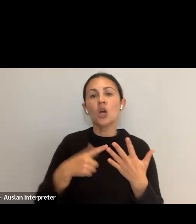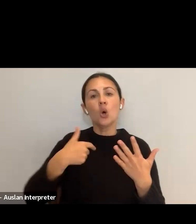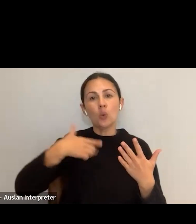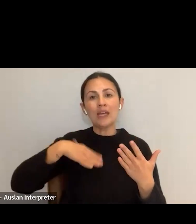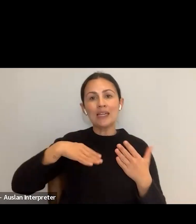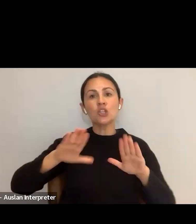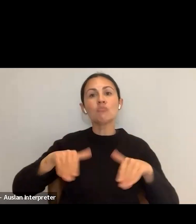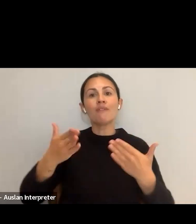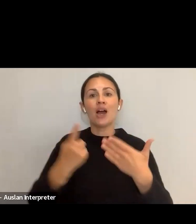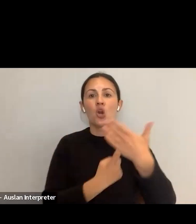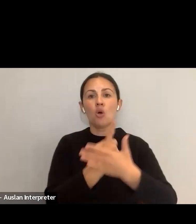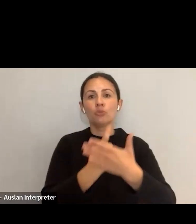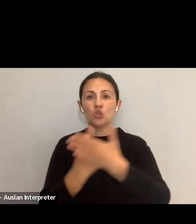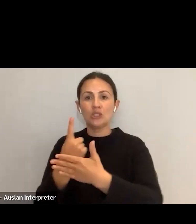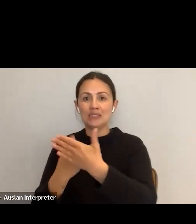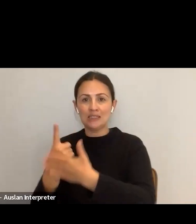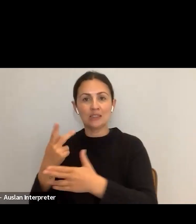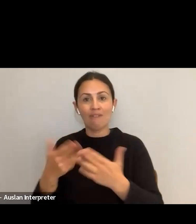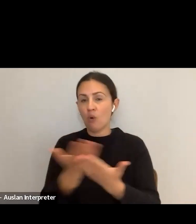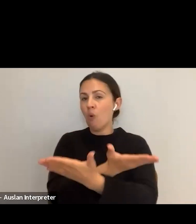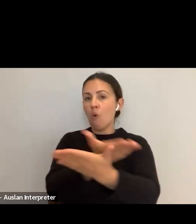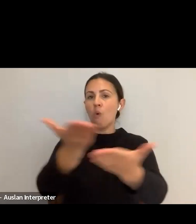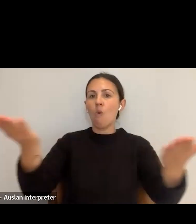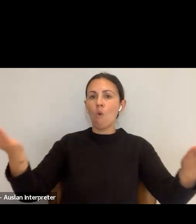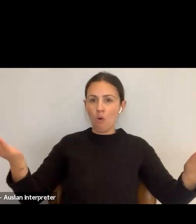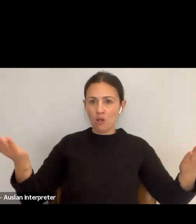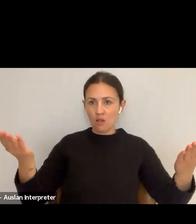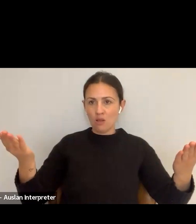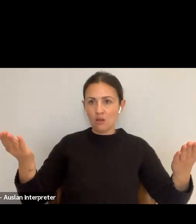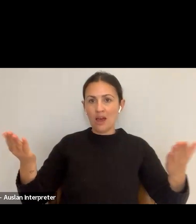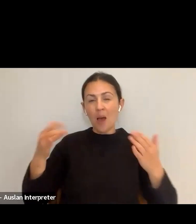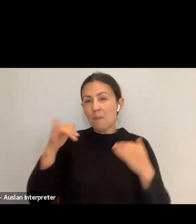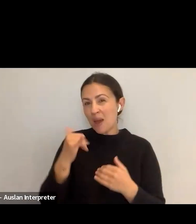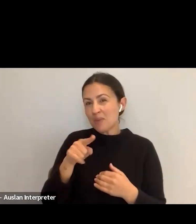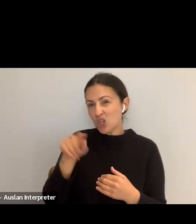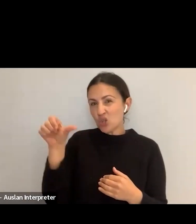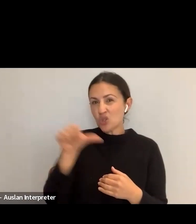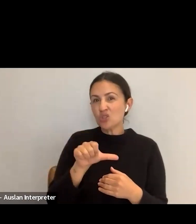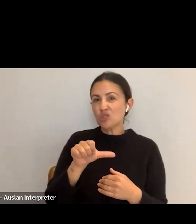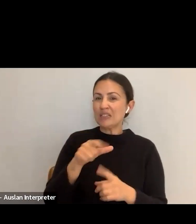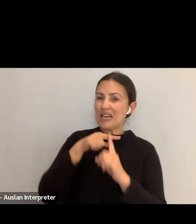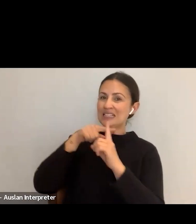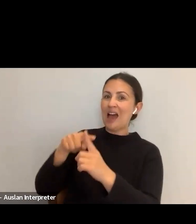even through funding rounds that somehow only will privilege and target those who are familiar with the system,